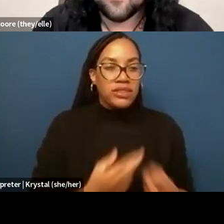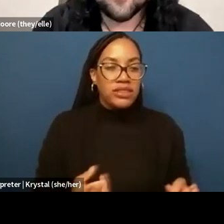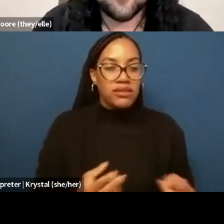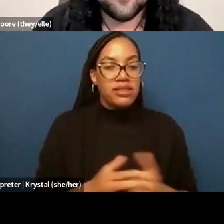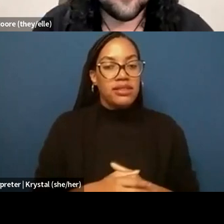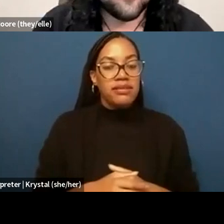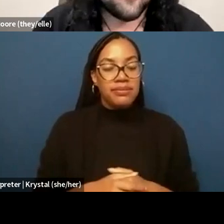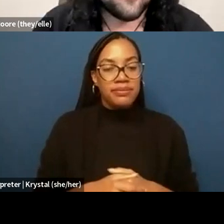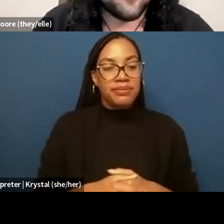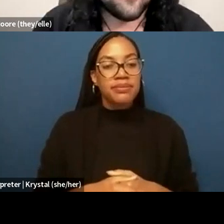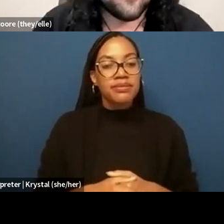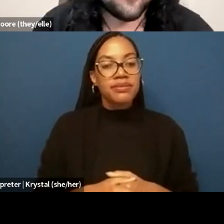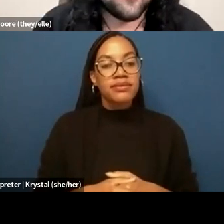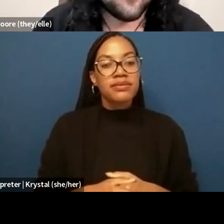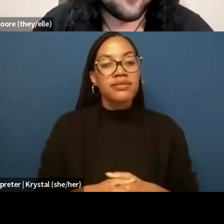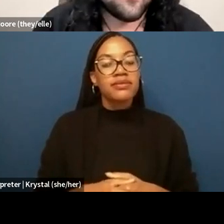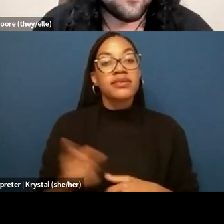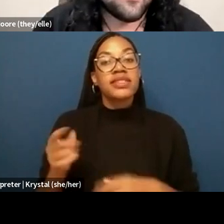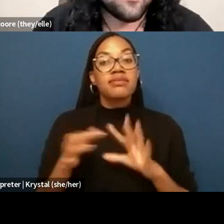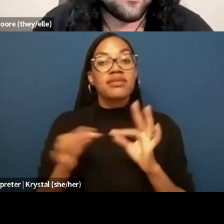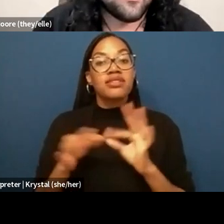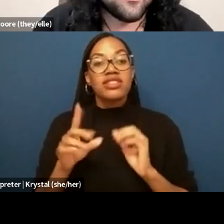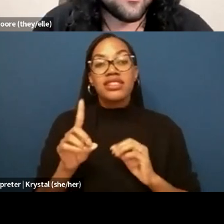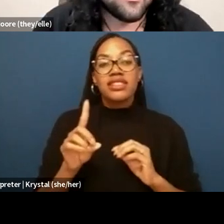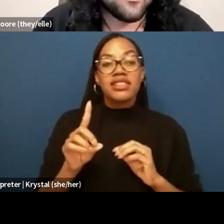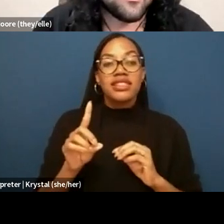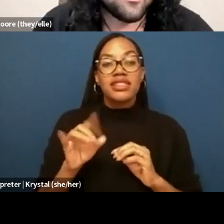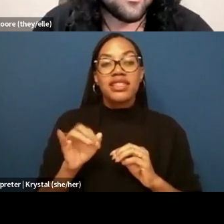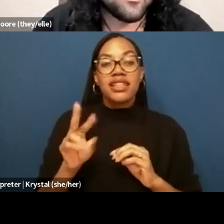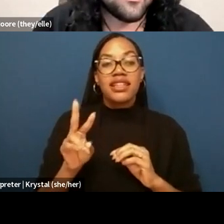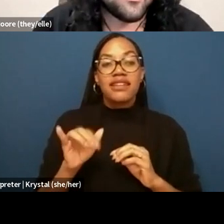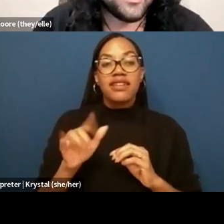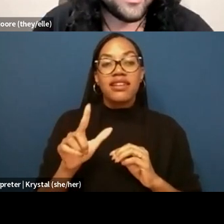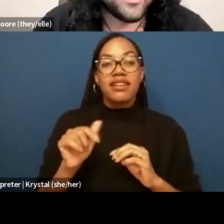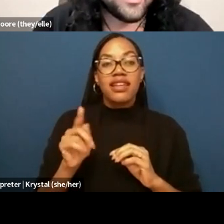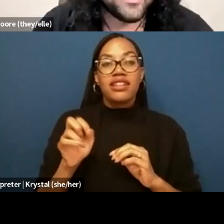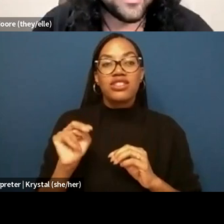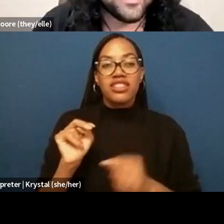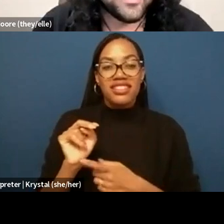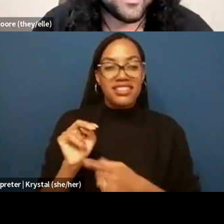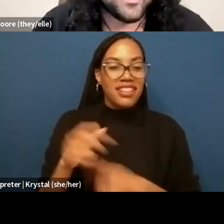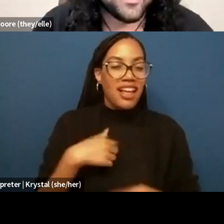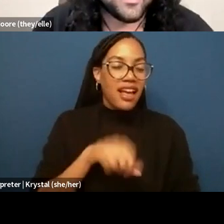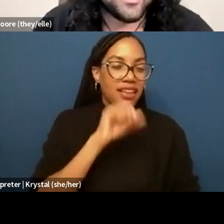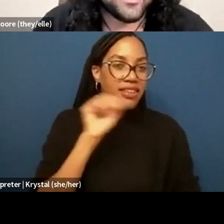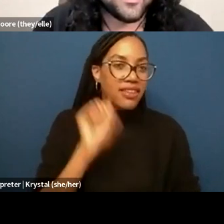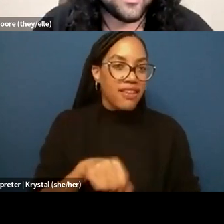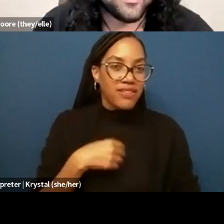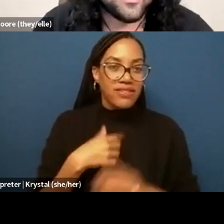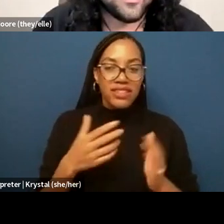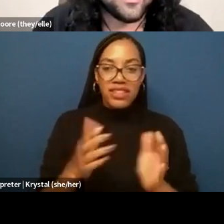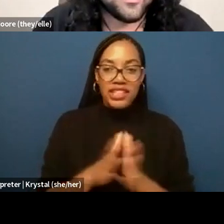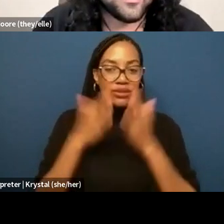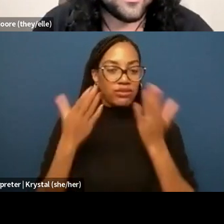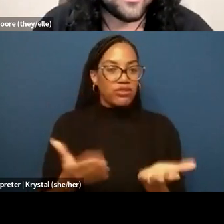divination. I'm a big fan of bibliomancy. I like to throw open a book that I'm